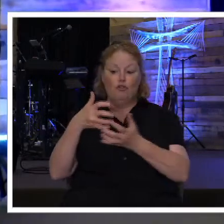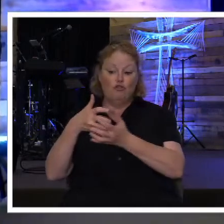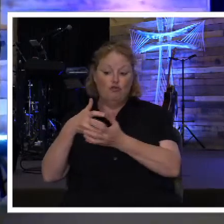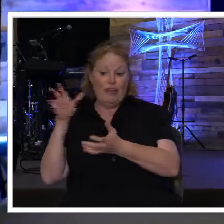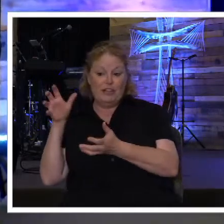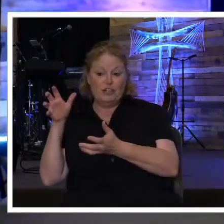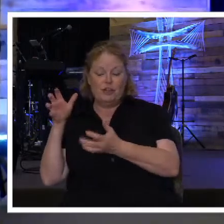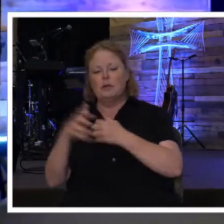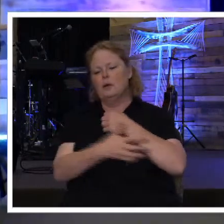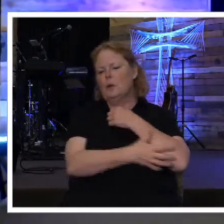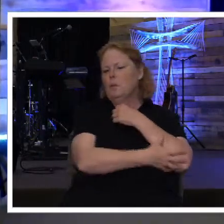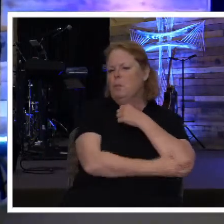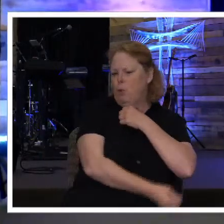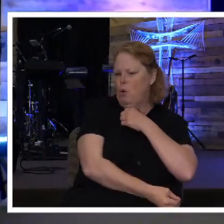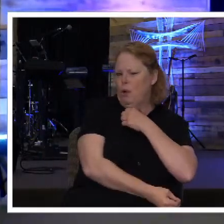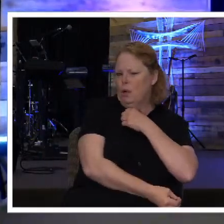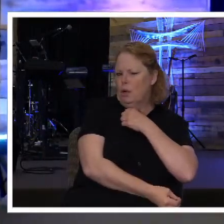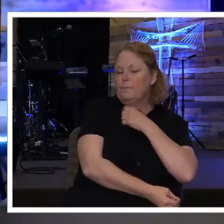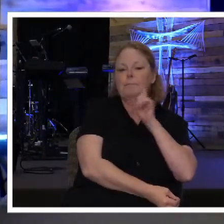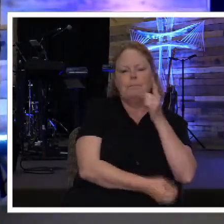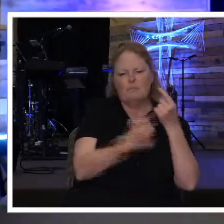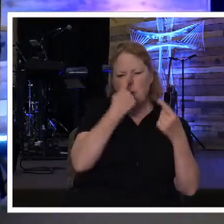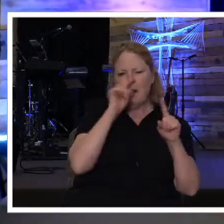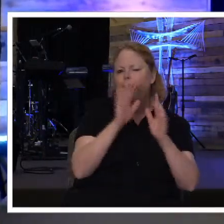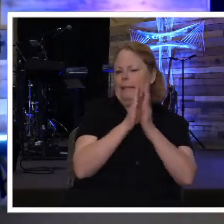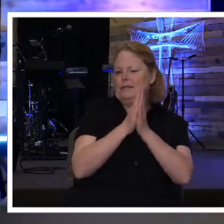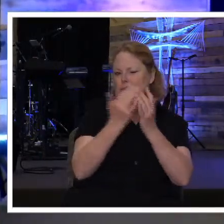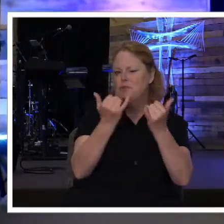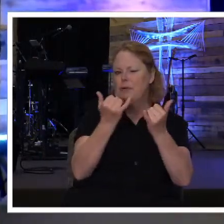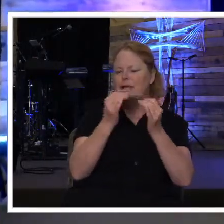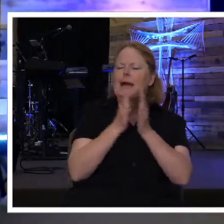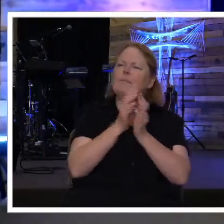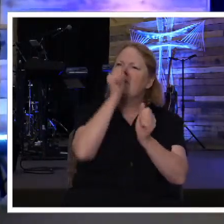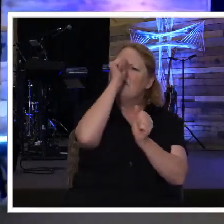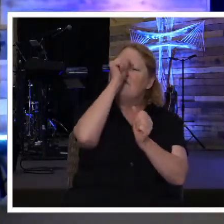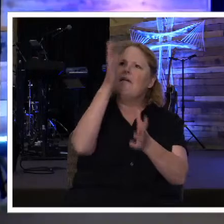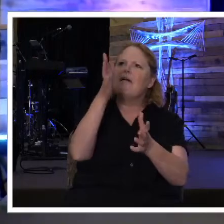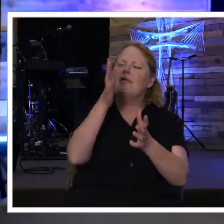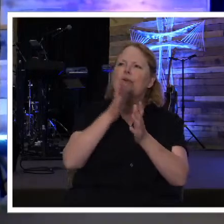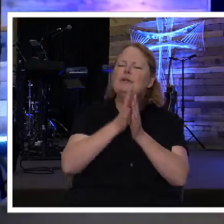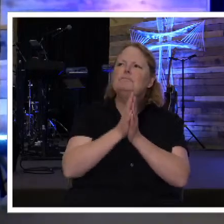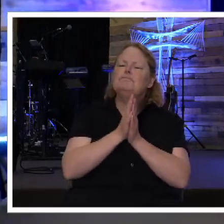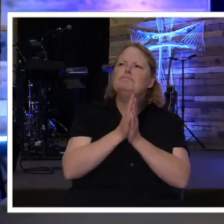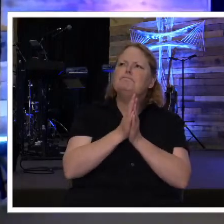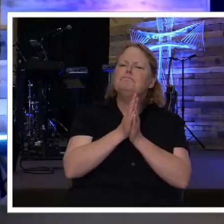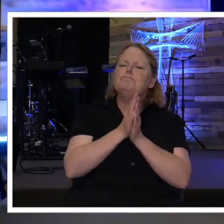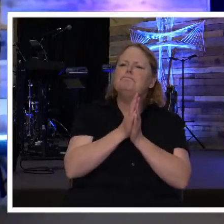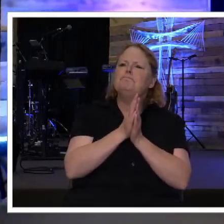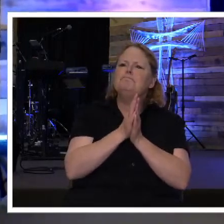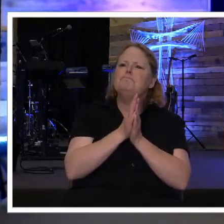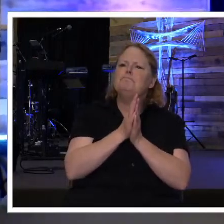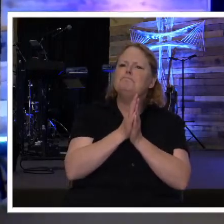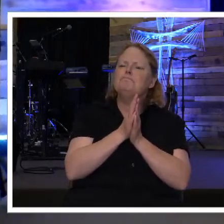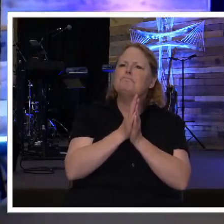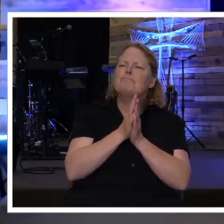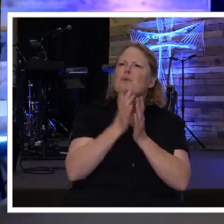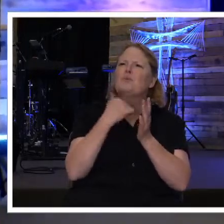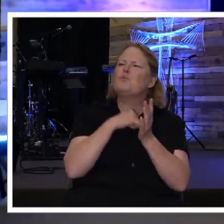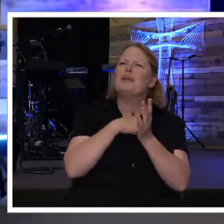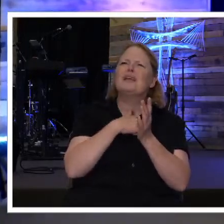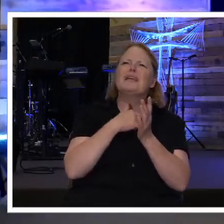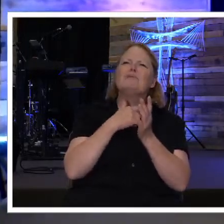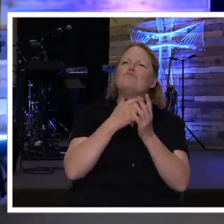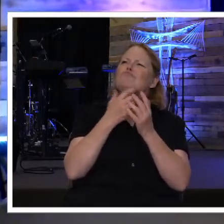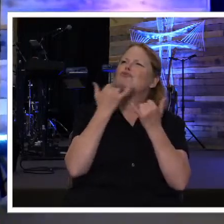Poor. And if you wouldn't mind bowing your heads with me. Father, we have had a marvelous time encountering you